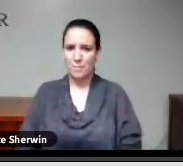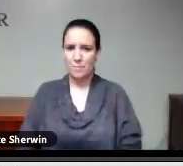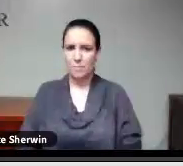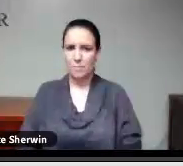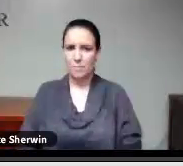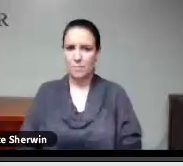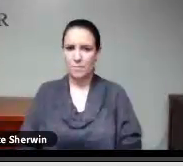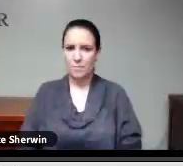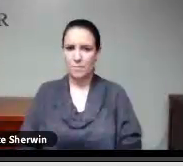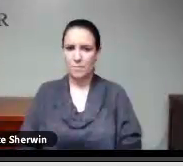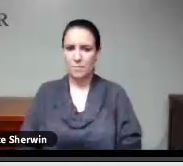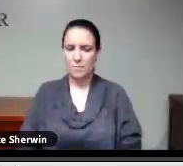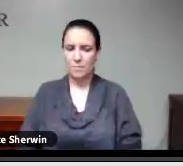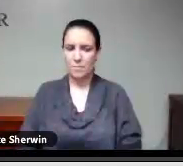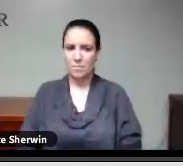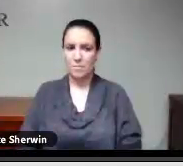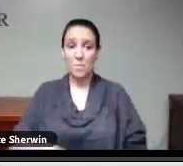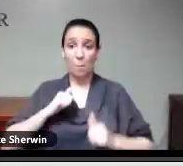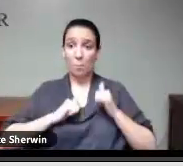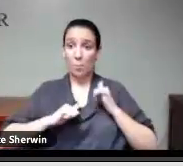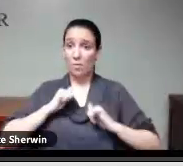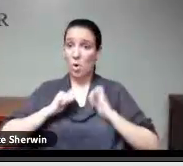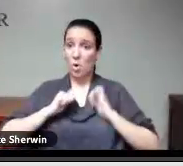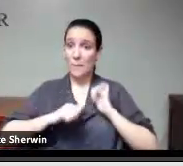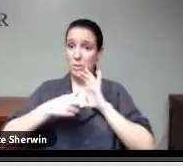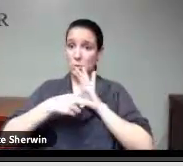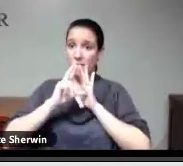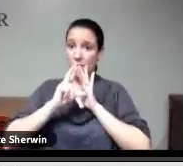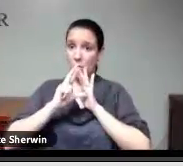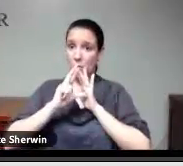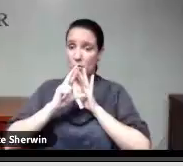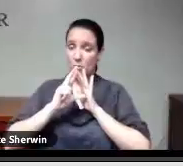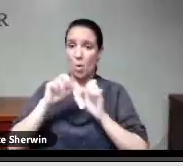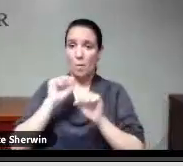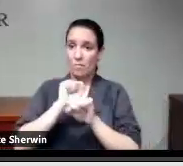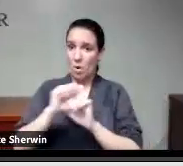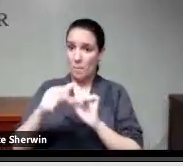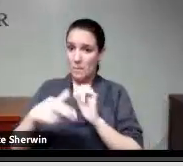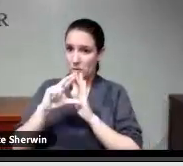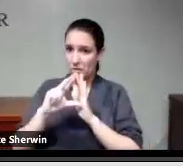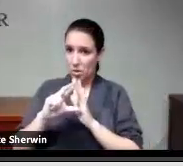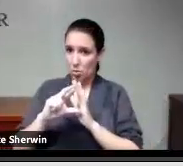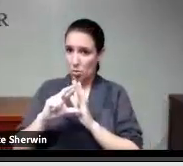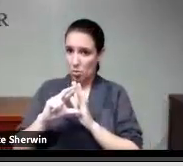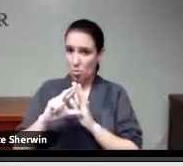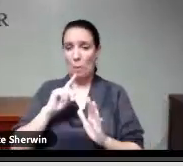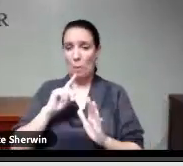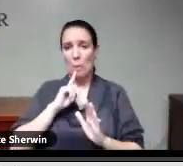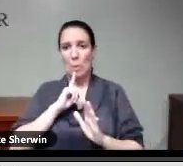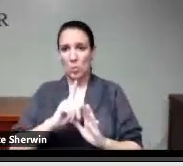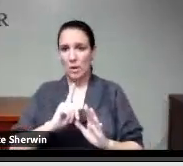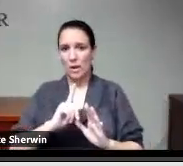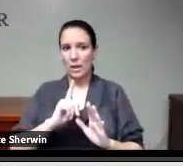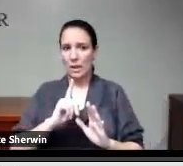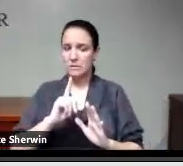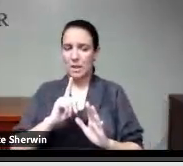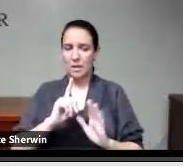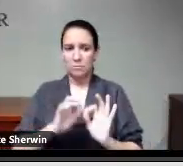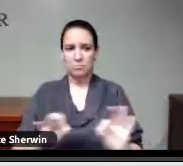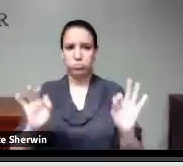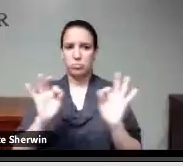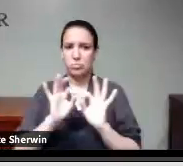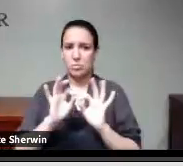is really important, and again, I cannot underscore how this plays itself out in real life situations. So I've been a consultant in the